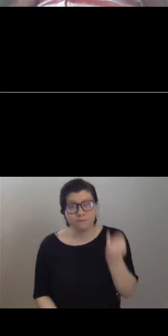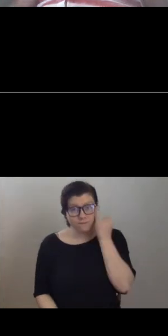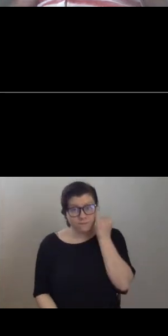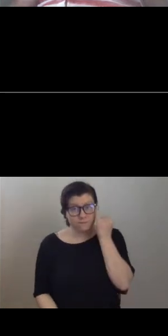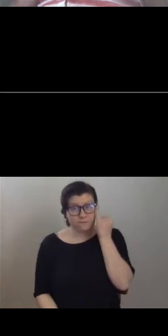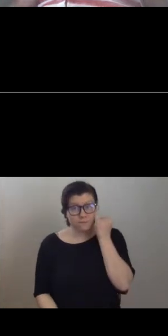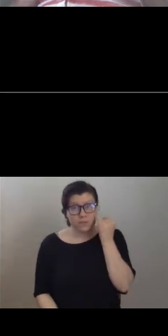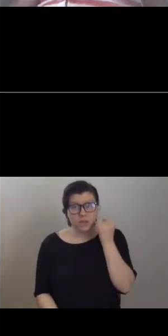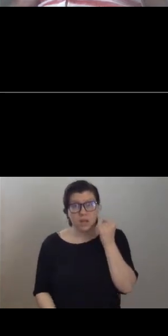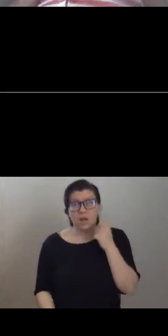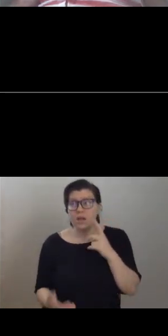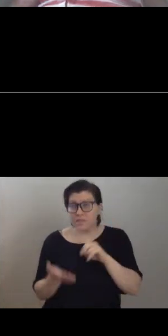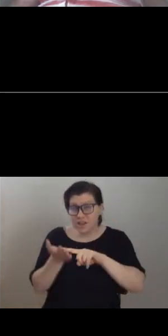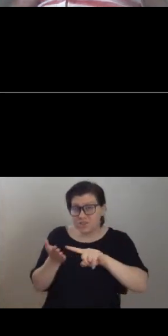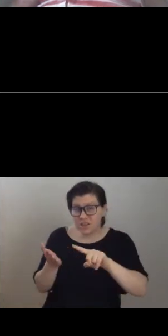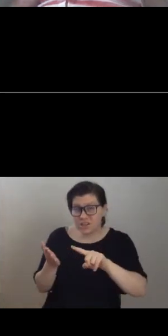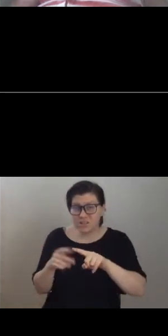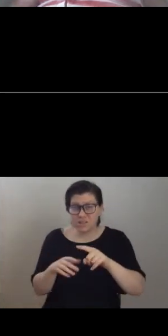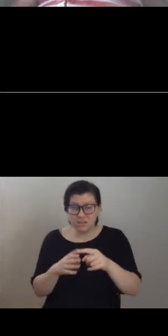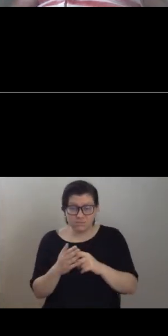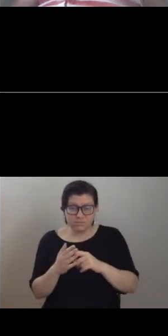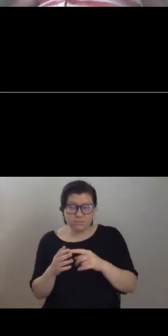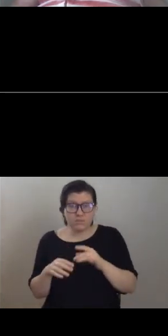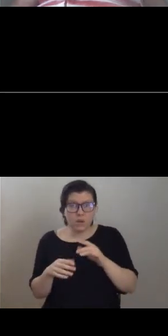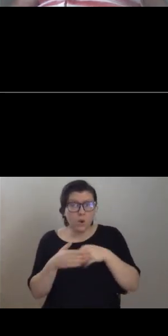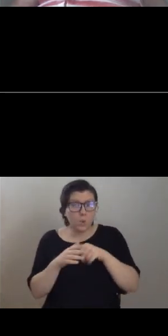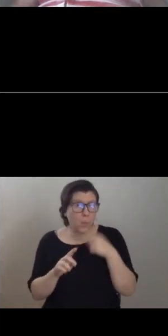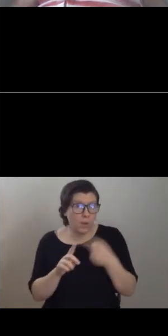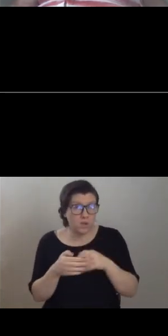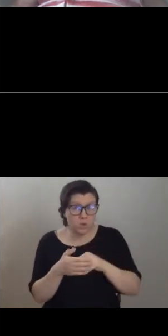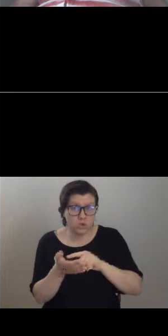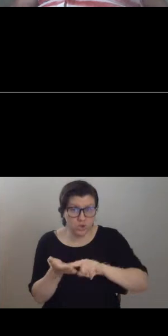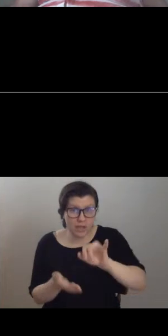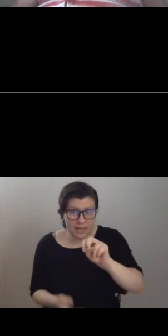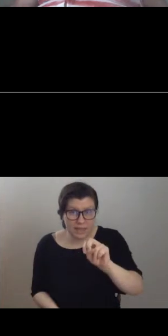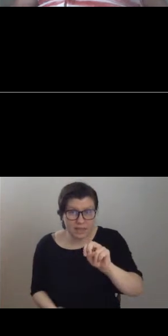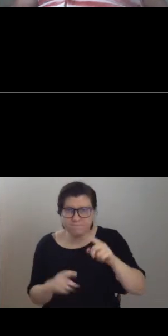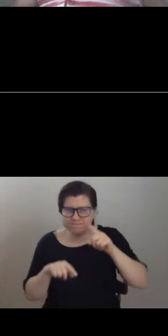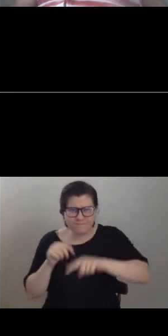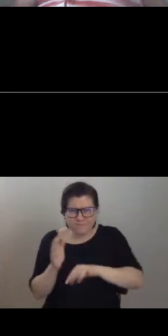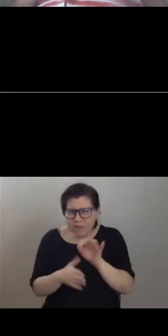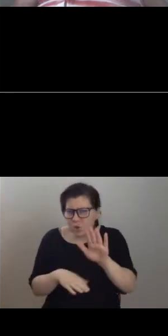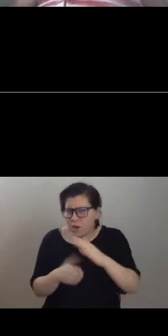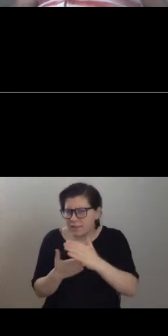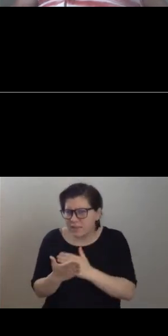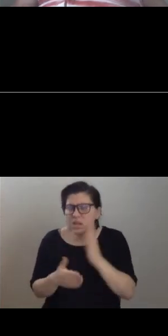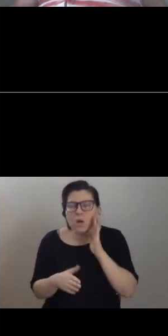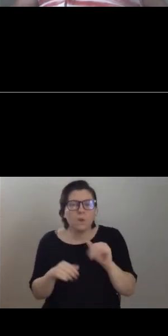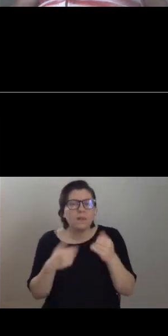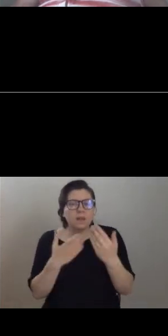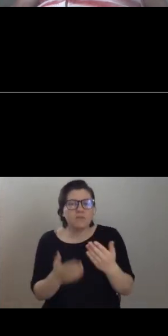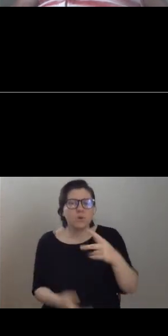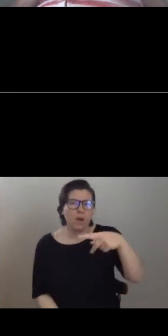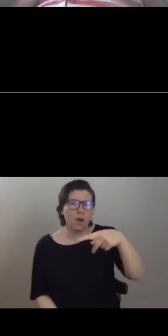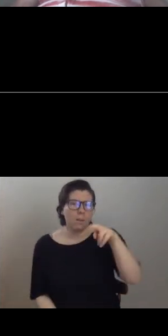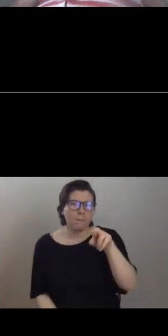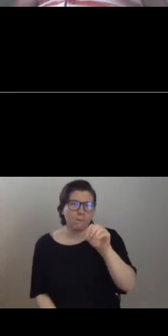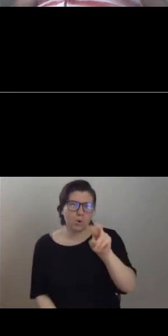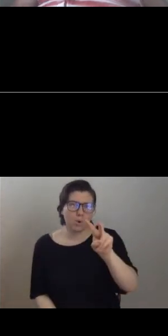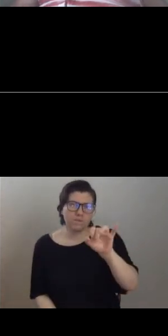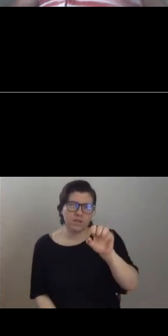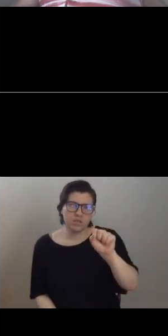you on the list as you go to check in, then they'll give you what's called a provisional ballot, which just means until